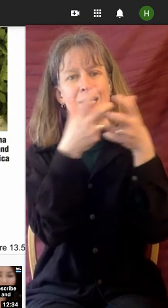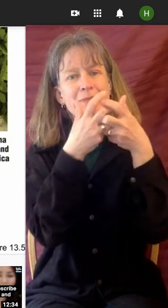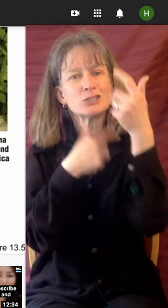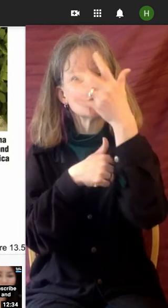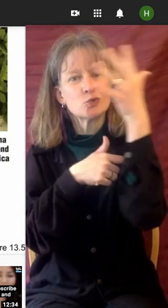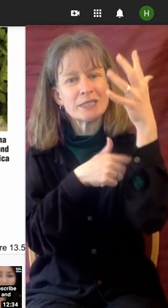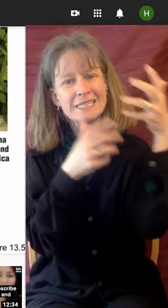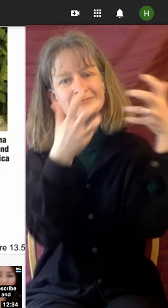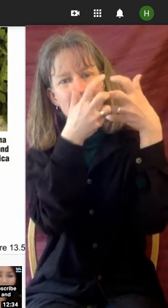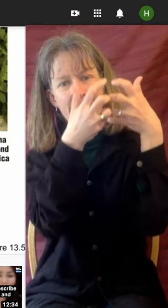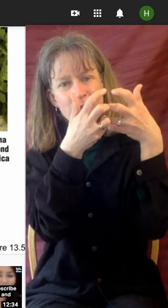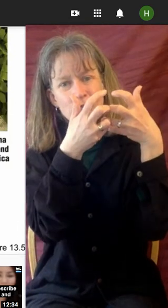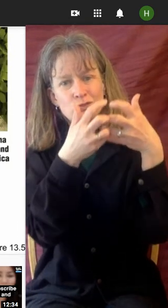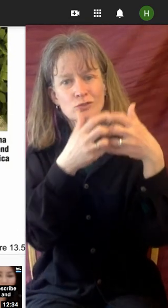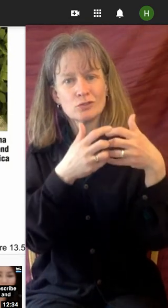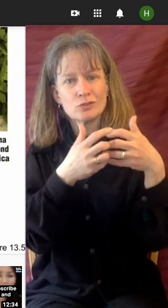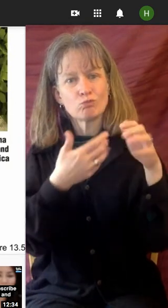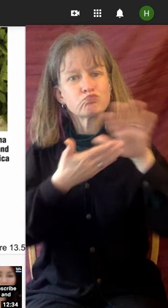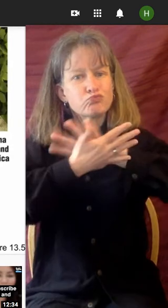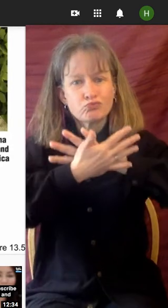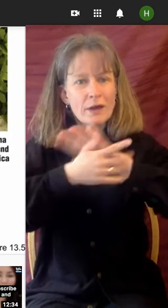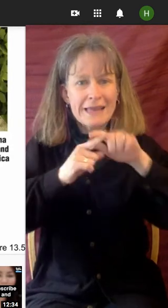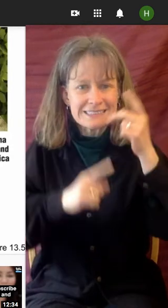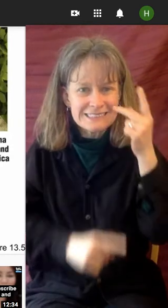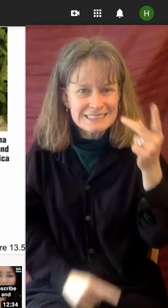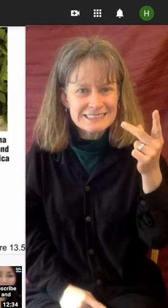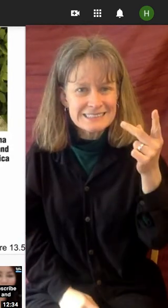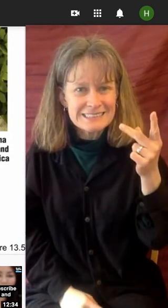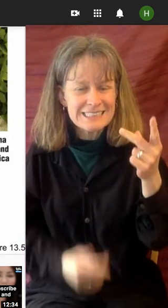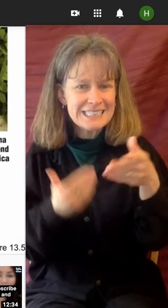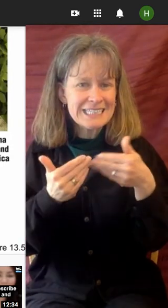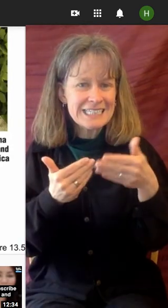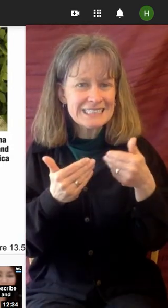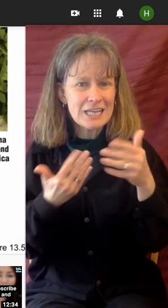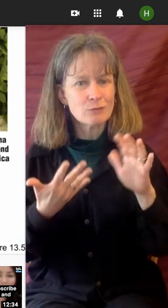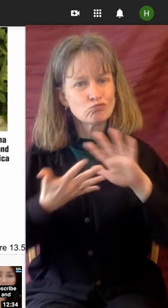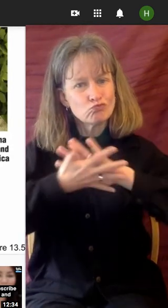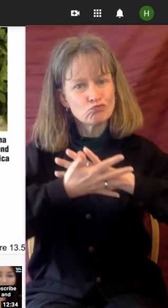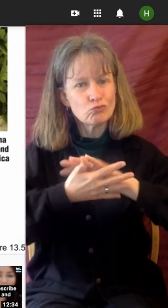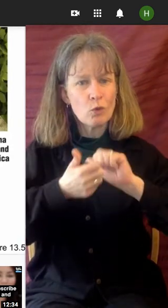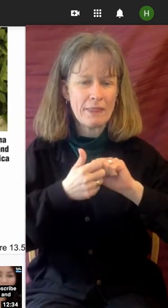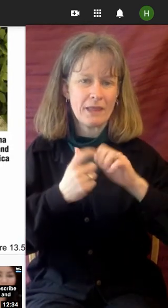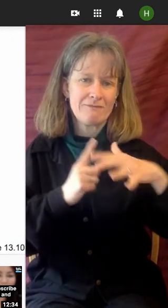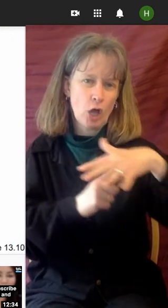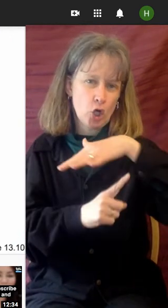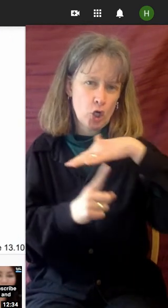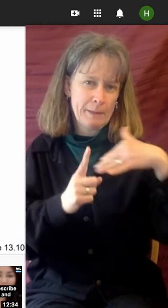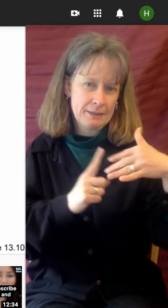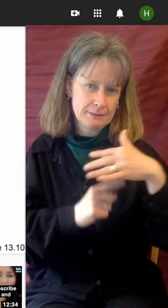in or camouflage with their environment.